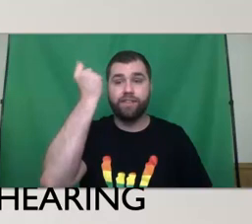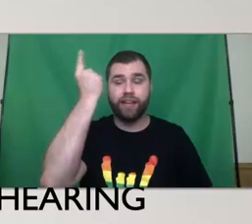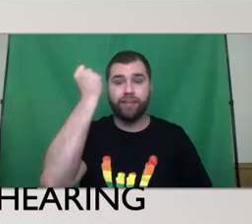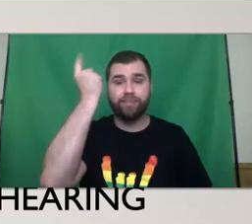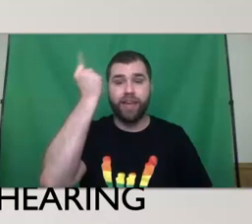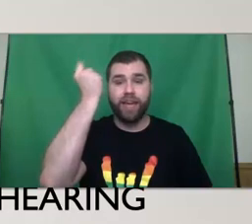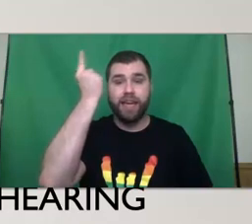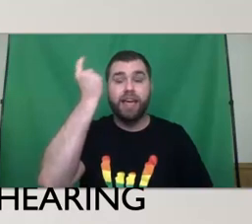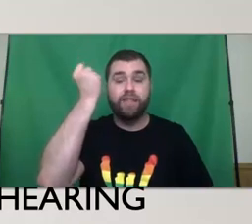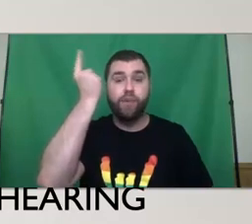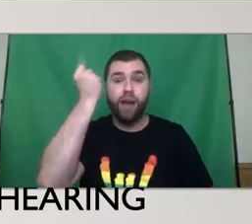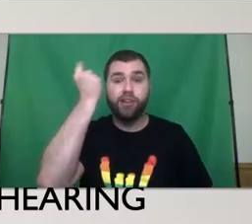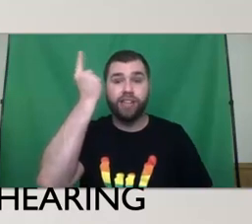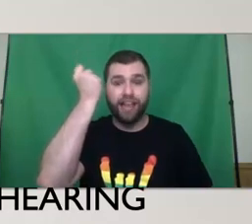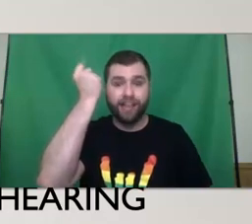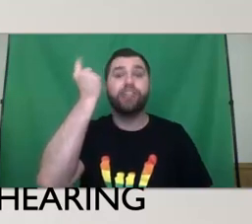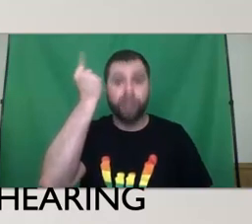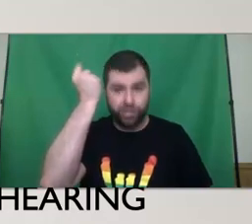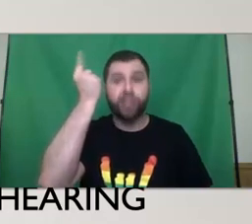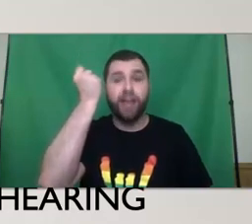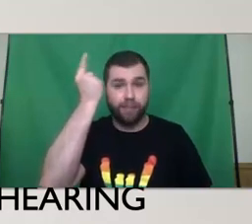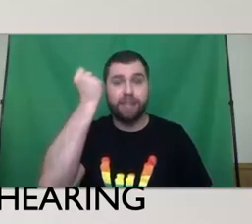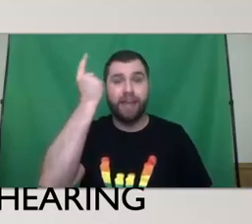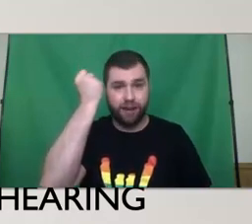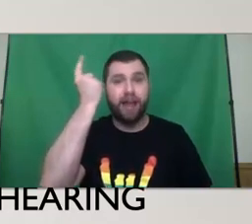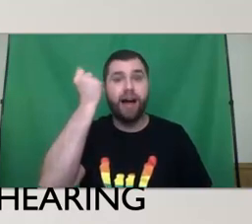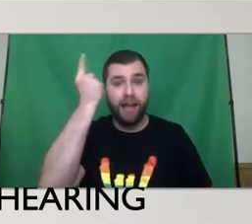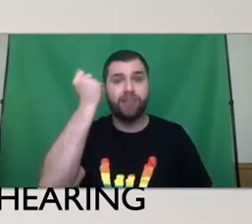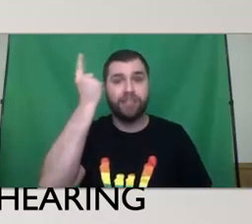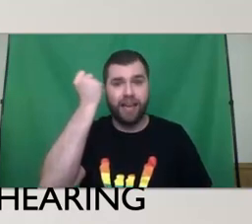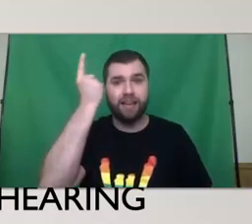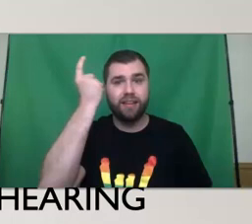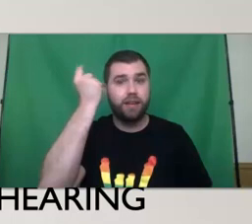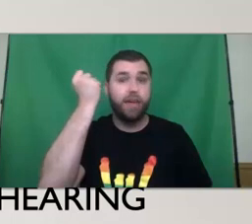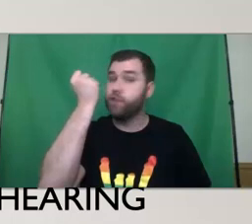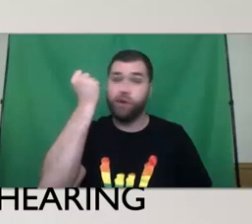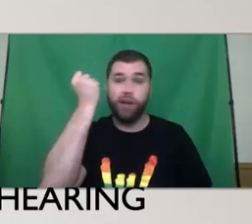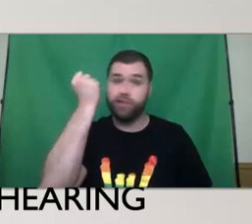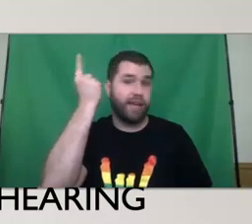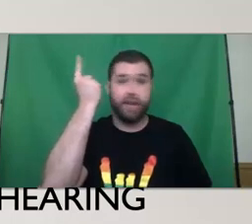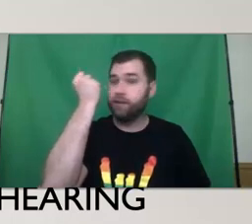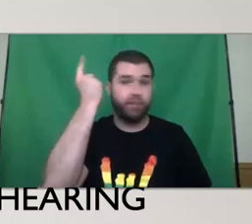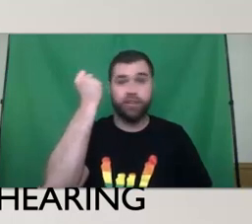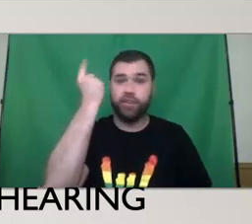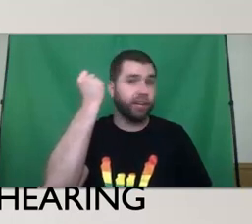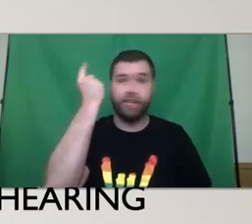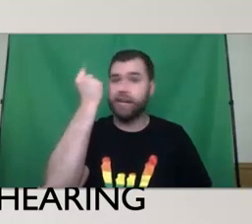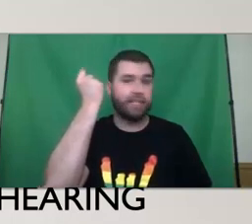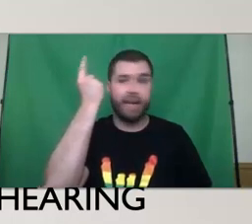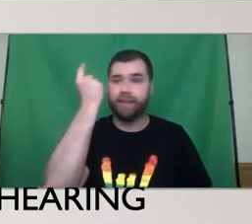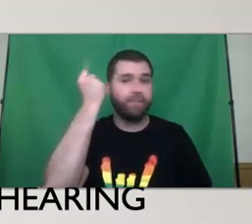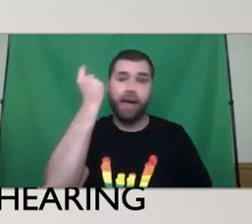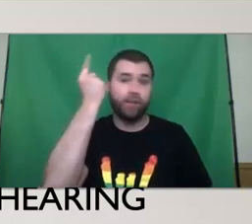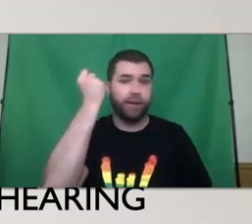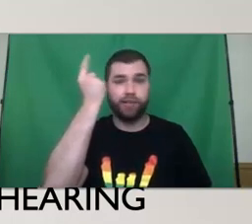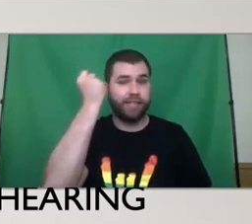you're going to flick it, okay? If you understand, you're going to shake your head up and down. I understand. If you don't understand, you're going to shake your head side to